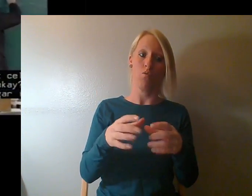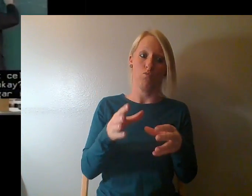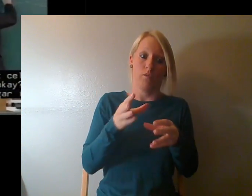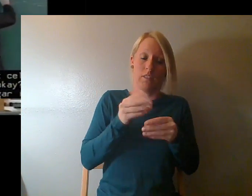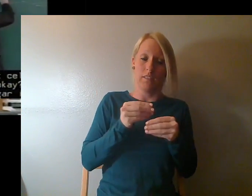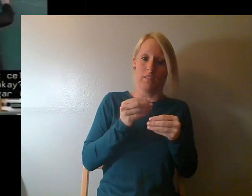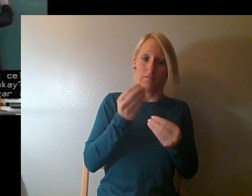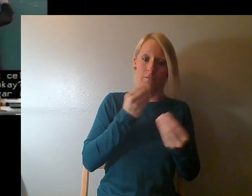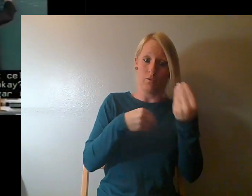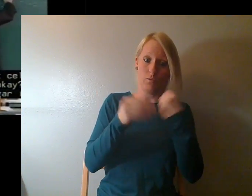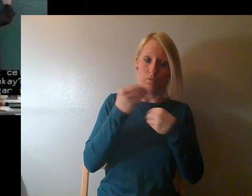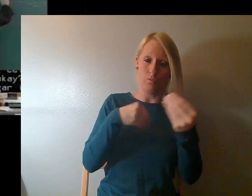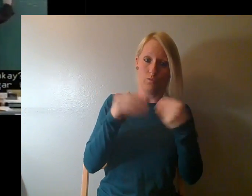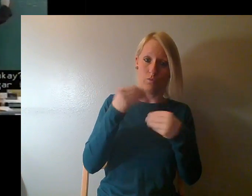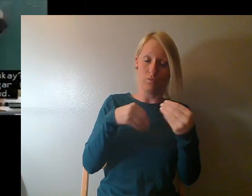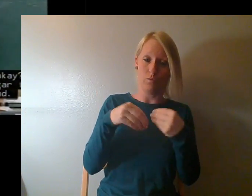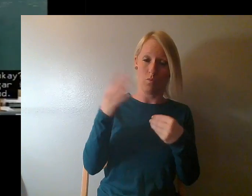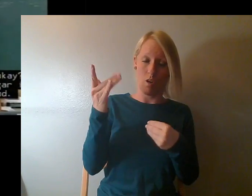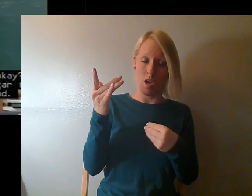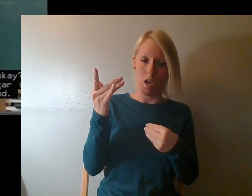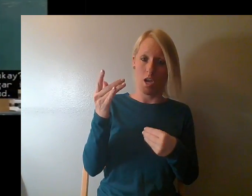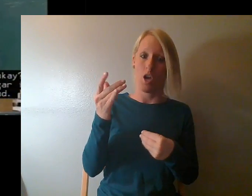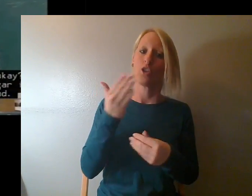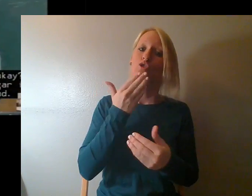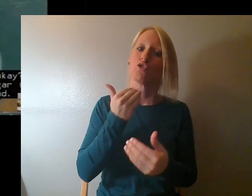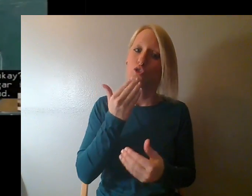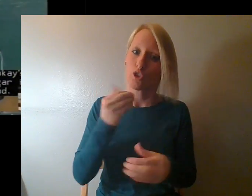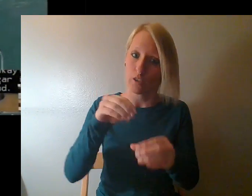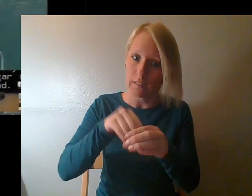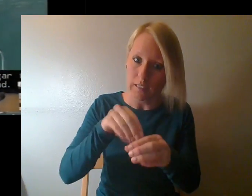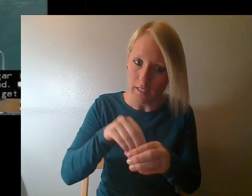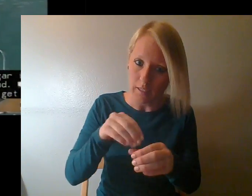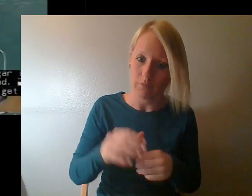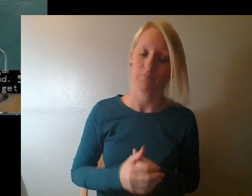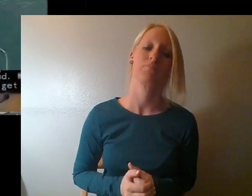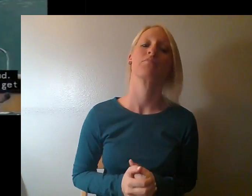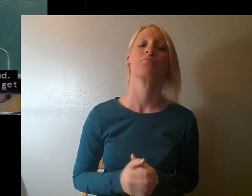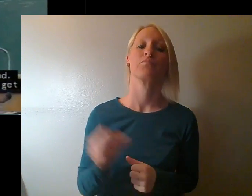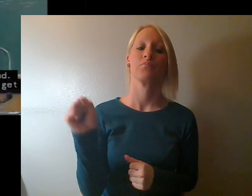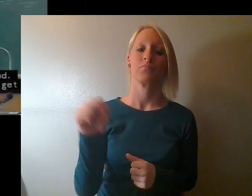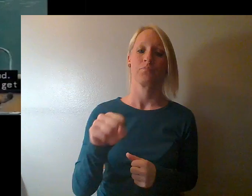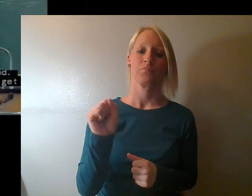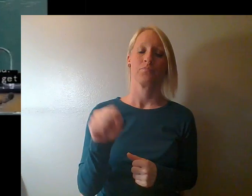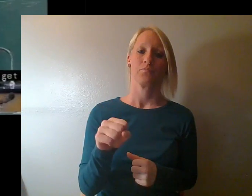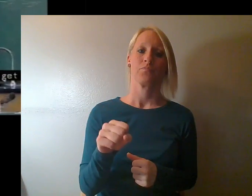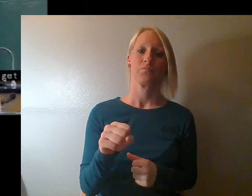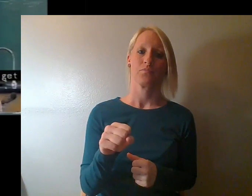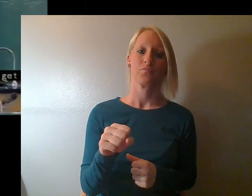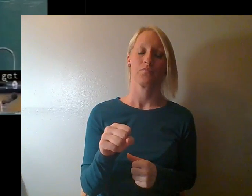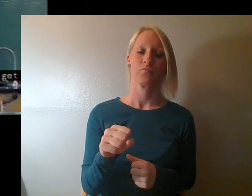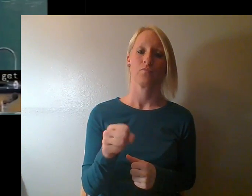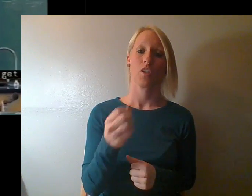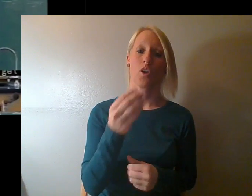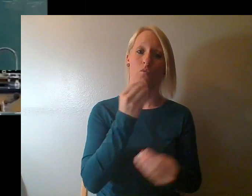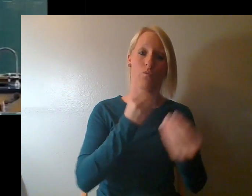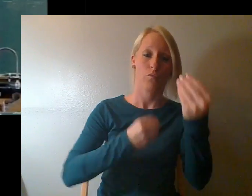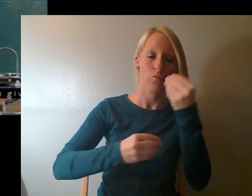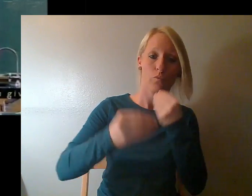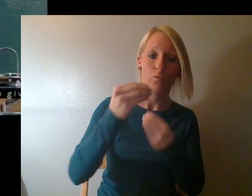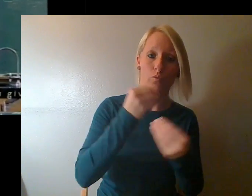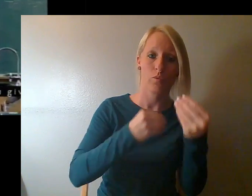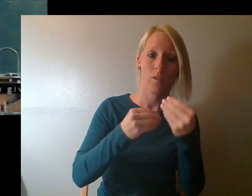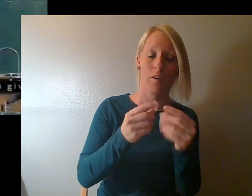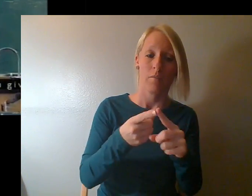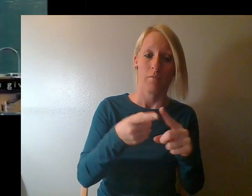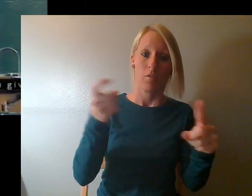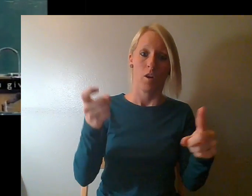is. Okay, the sugar acts as food. All right, that's where it's going to get its food to be burnt by mitochondria or whatever to